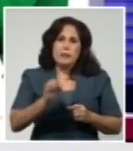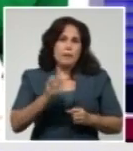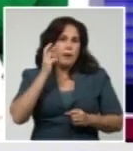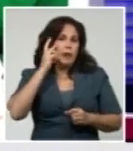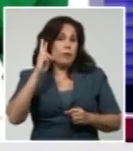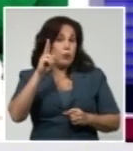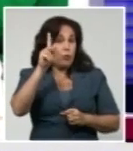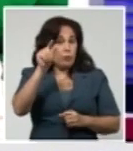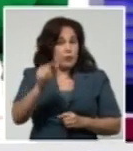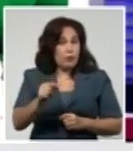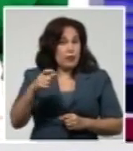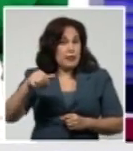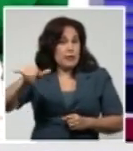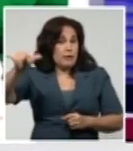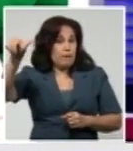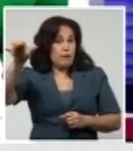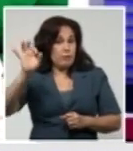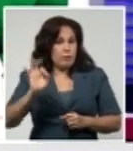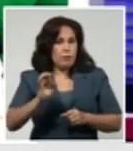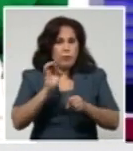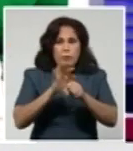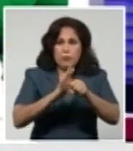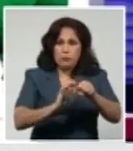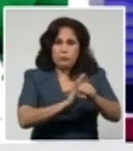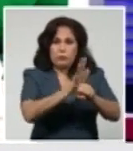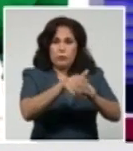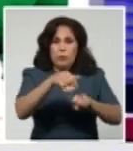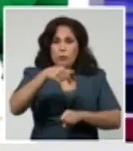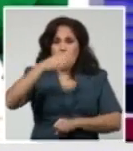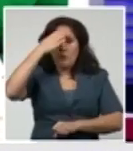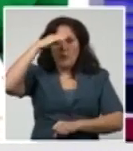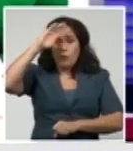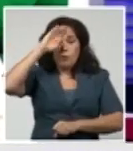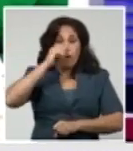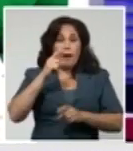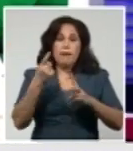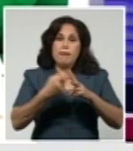Camagüey. This means that, to date,